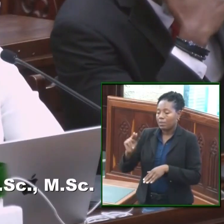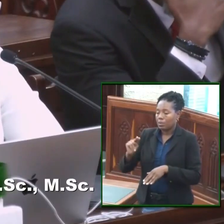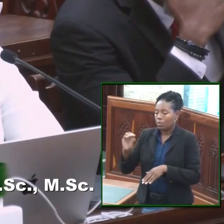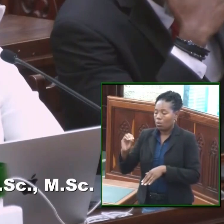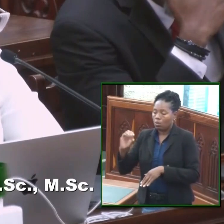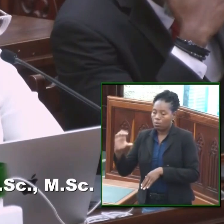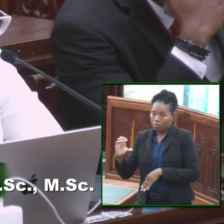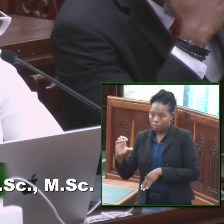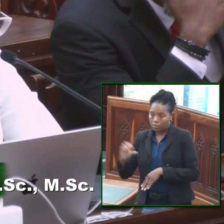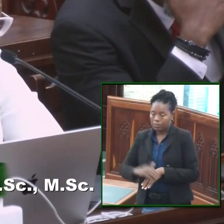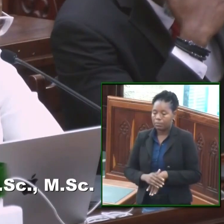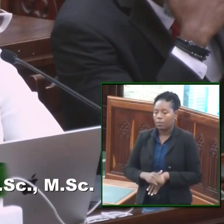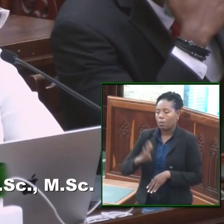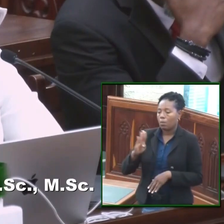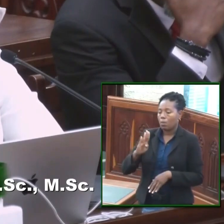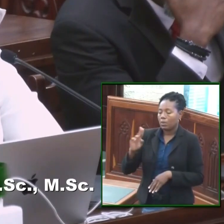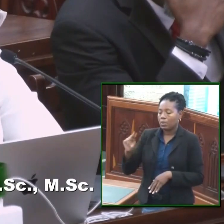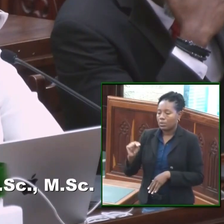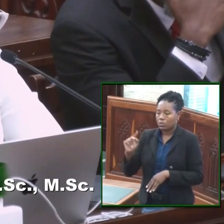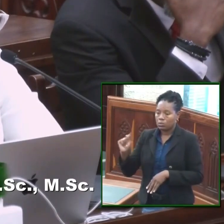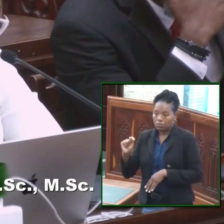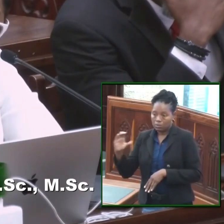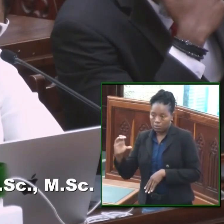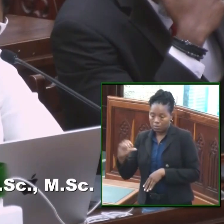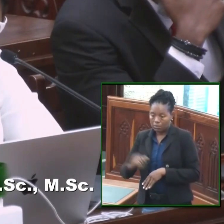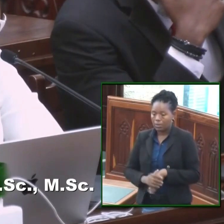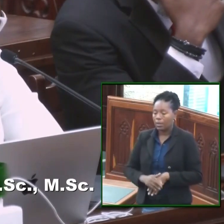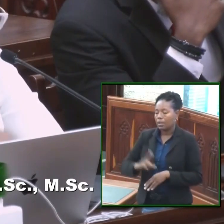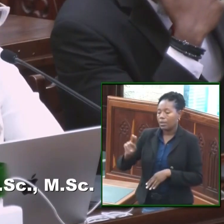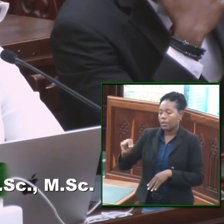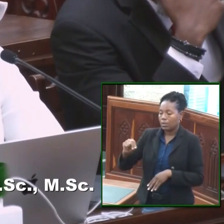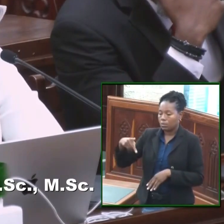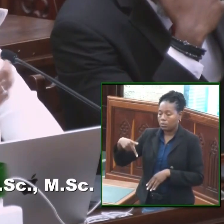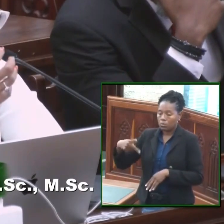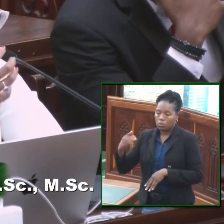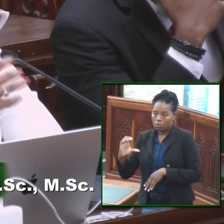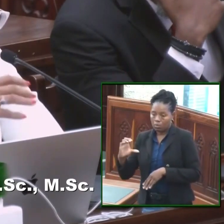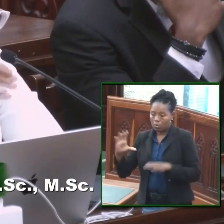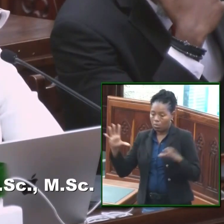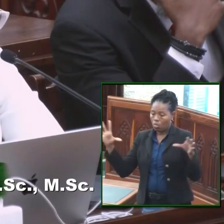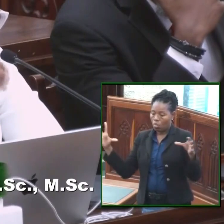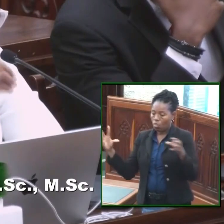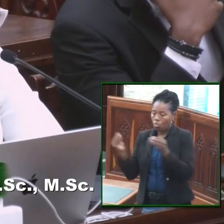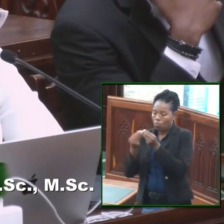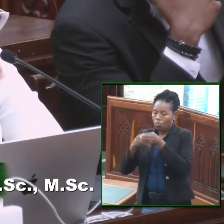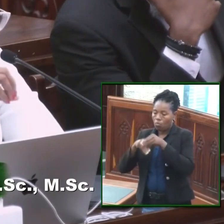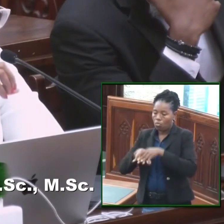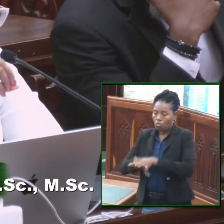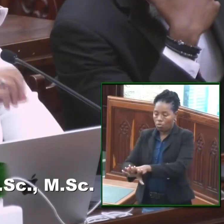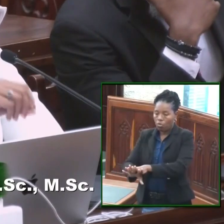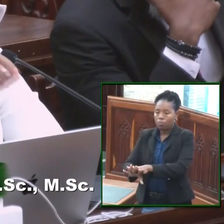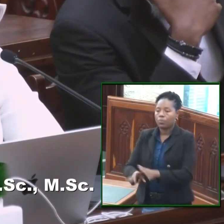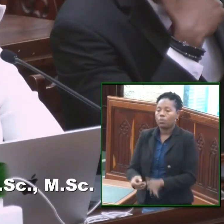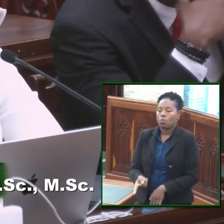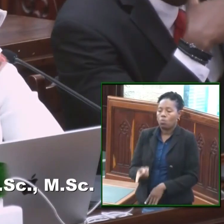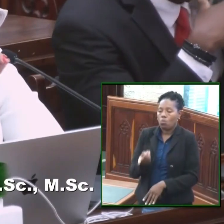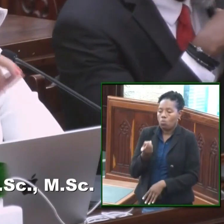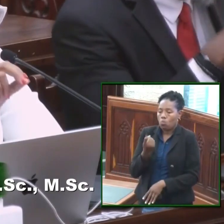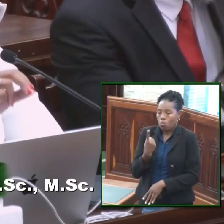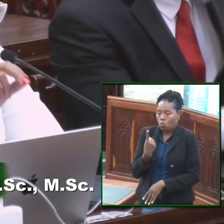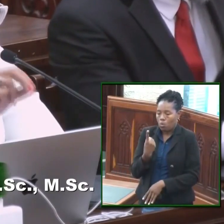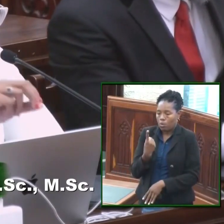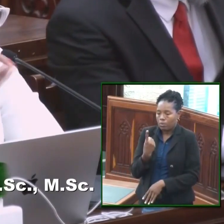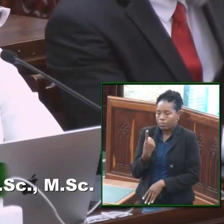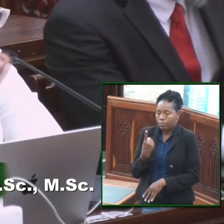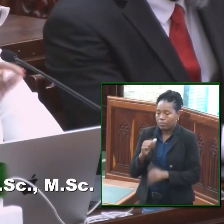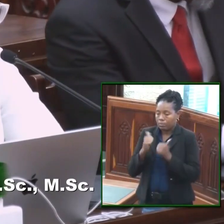Barbados National Terminal Company, and the National Petroleum Corporation amalgamated into a single entity, and that